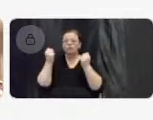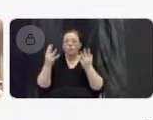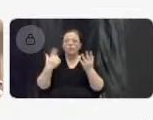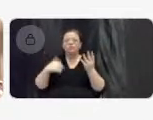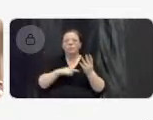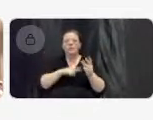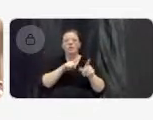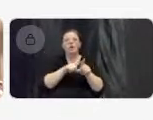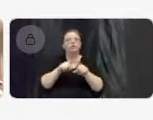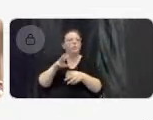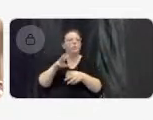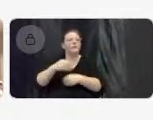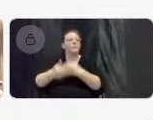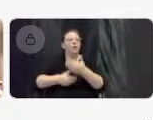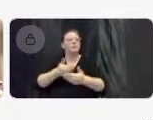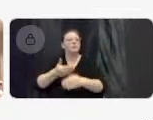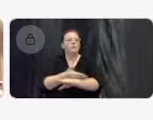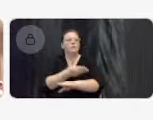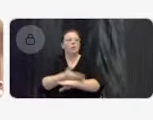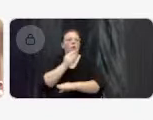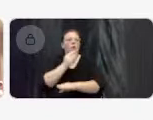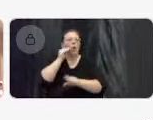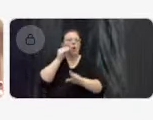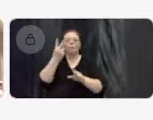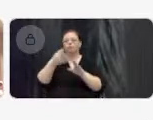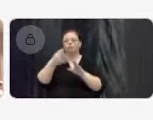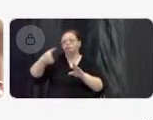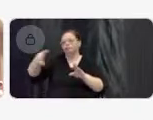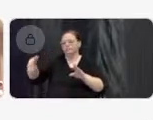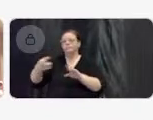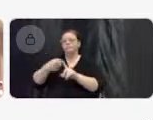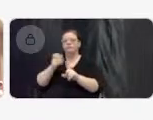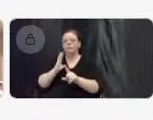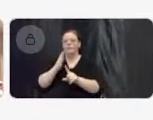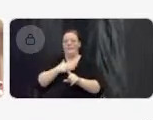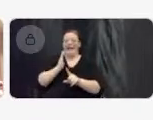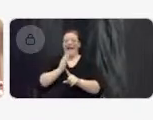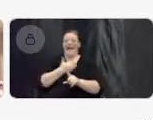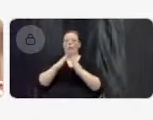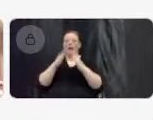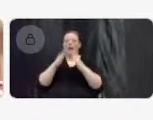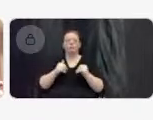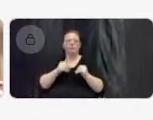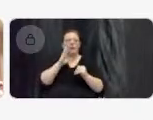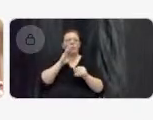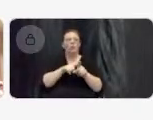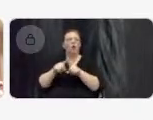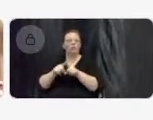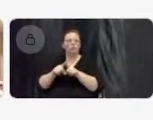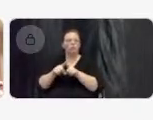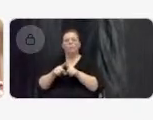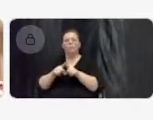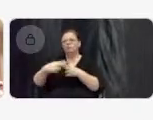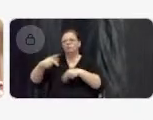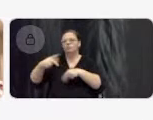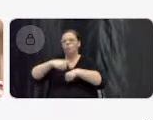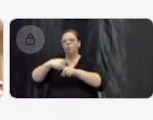that we are also in the process of remodeling a home 2 doors down from our primary residence that will also be a furnished short-term